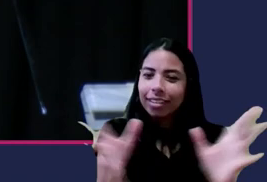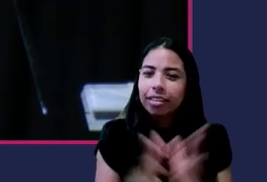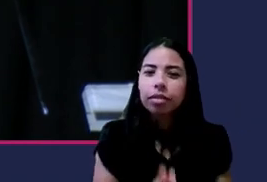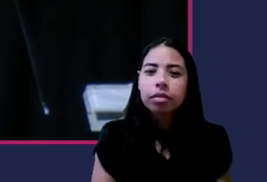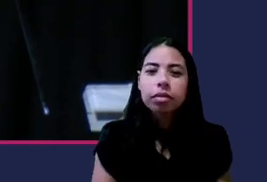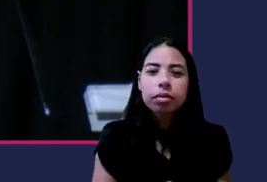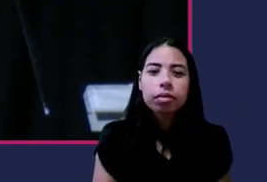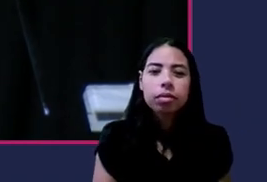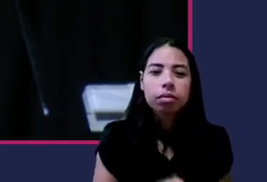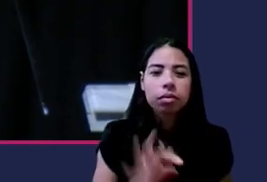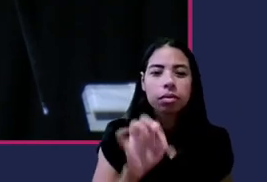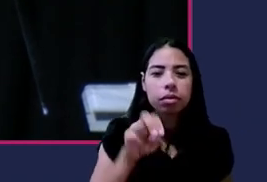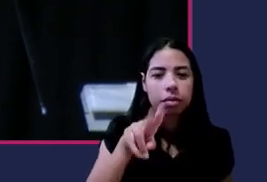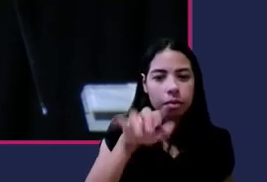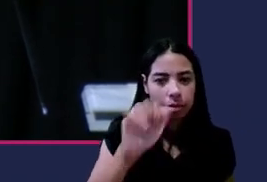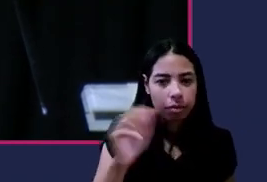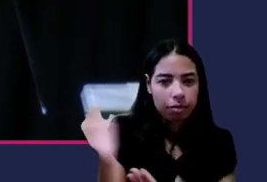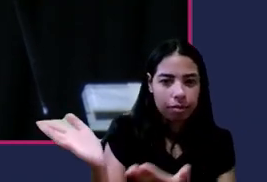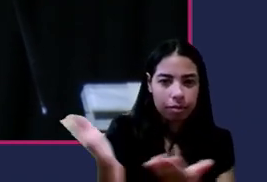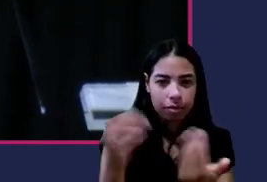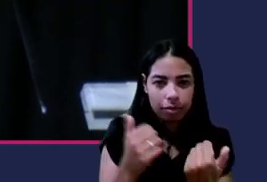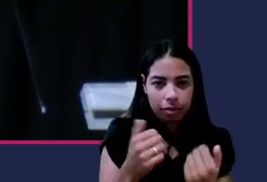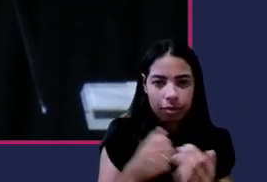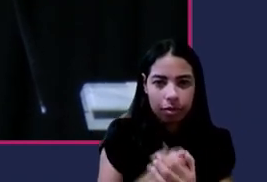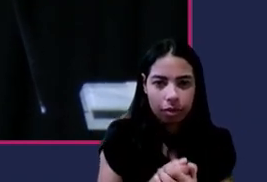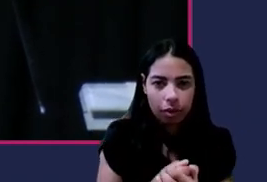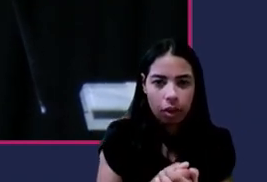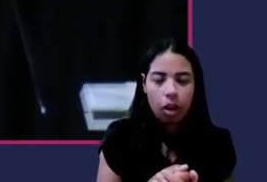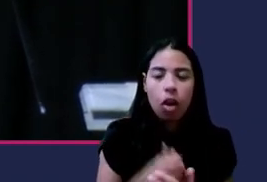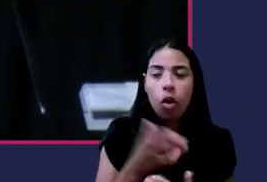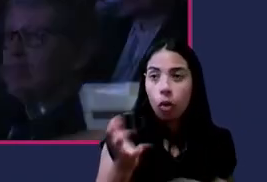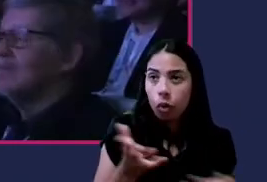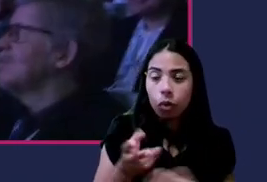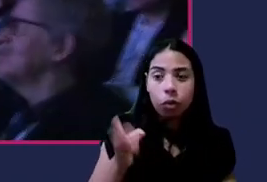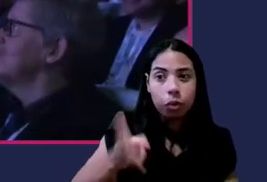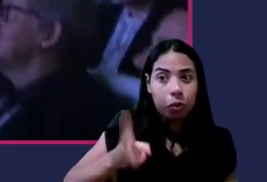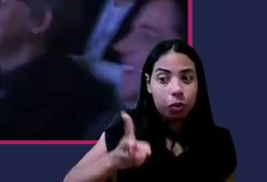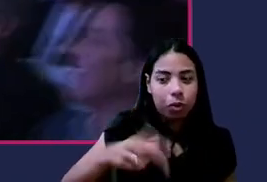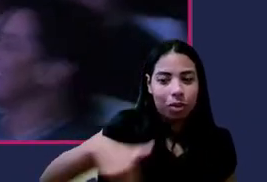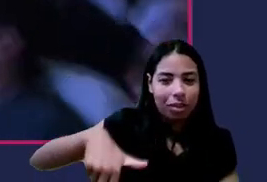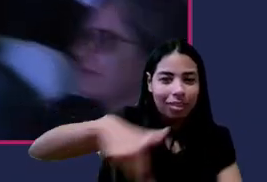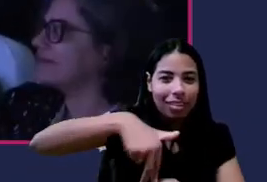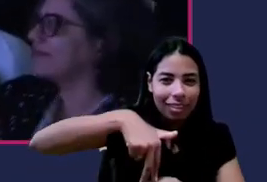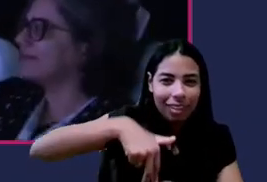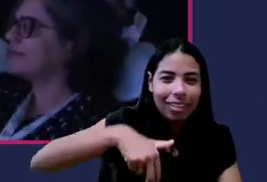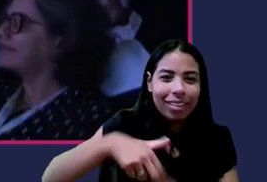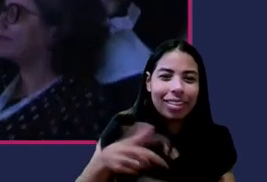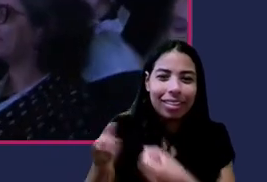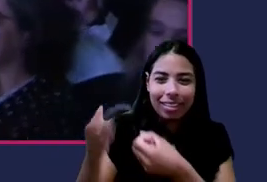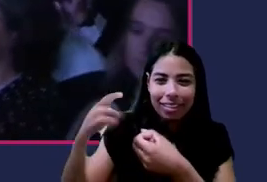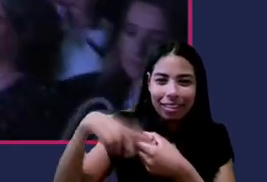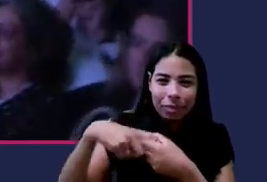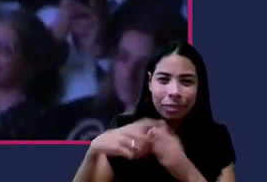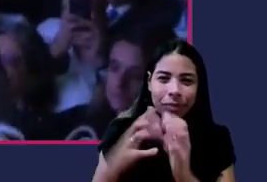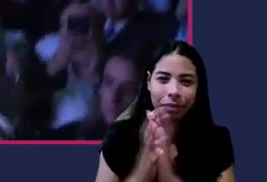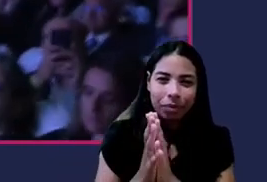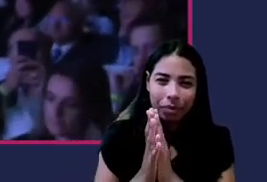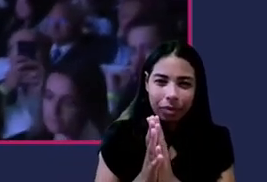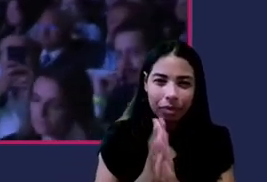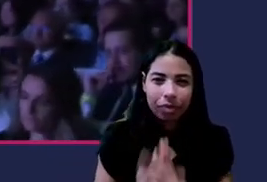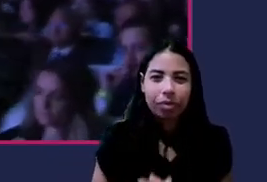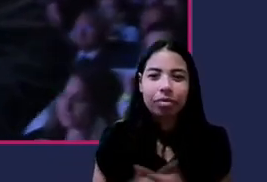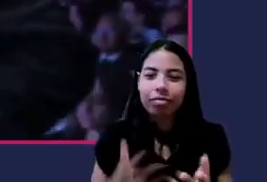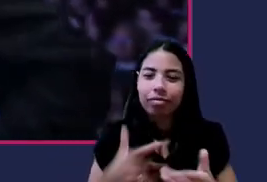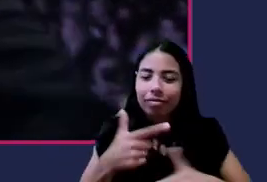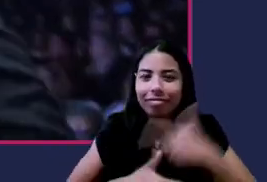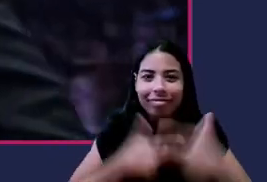say. Tony, can you come back to the stage? And I know that Tony's going to be here with me for a